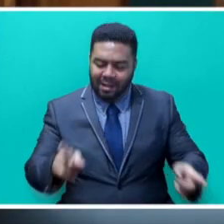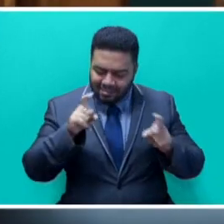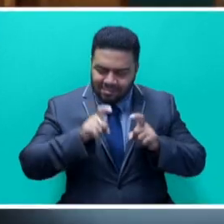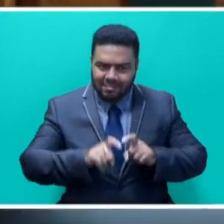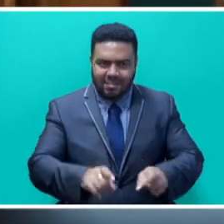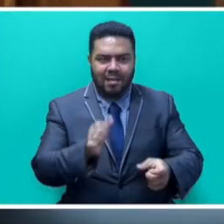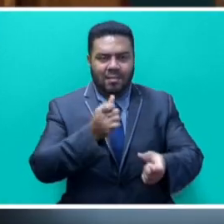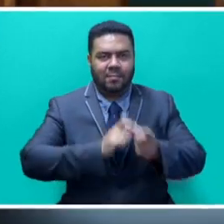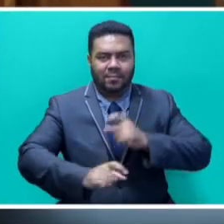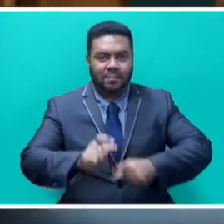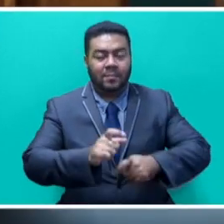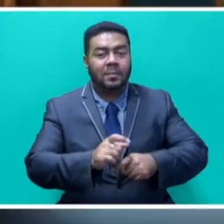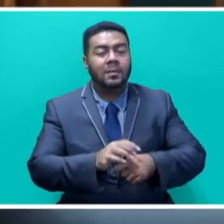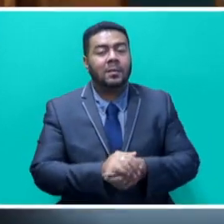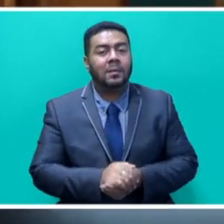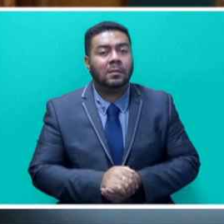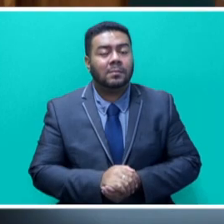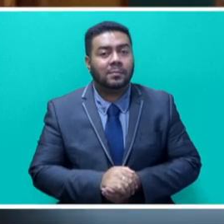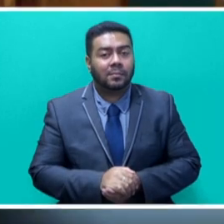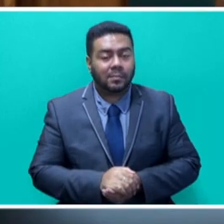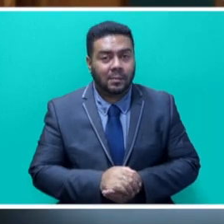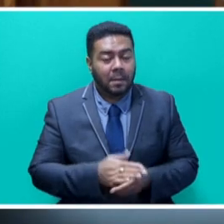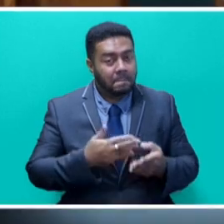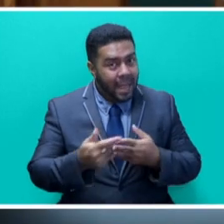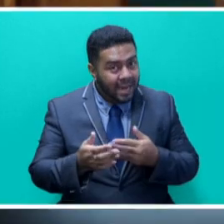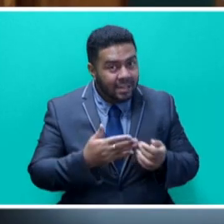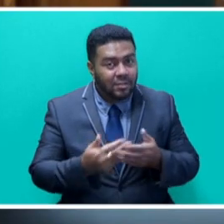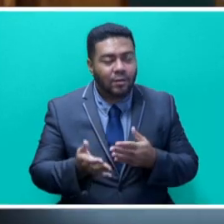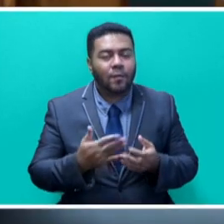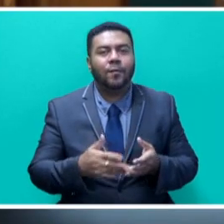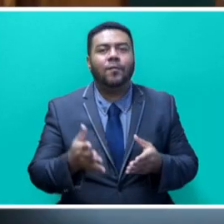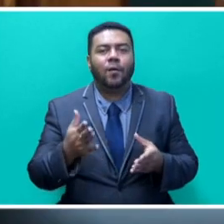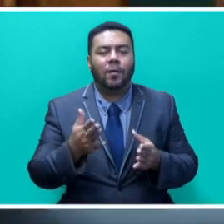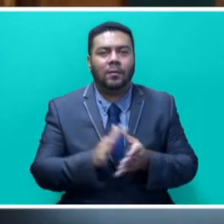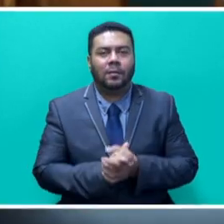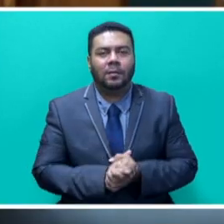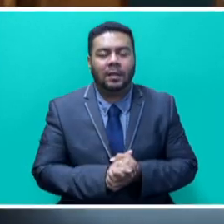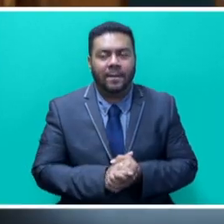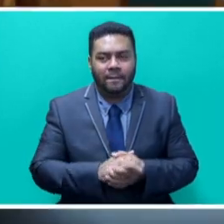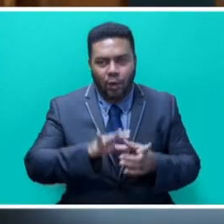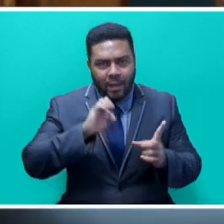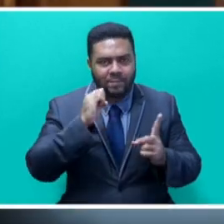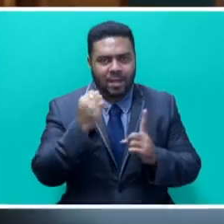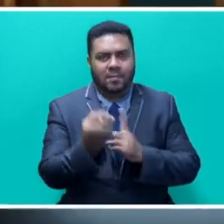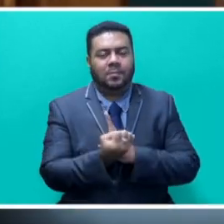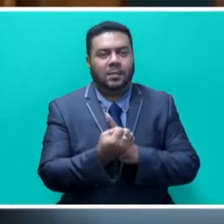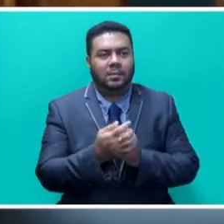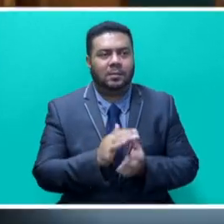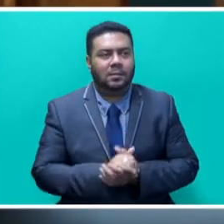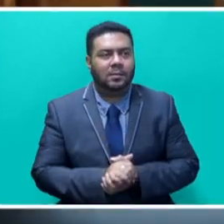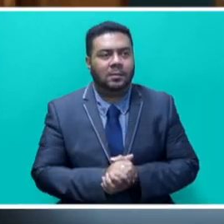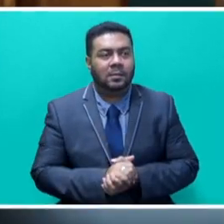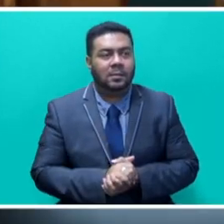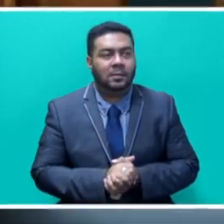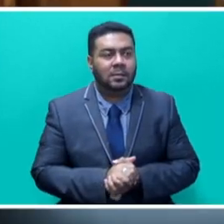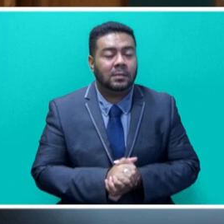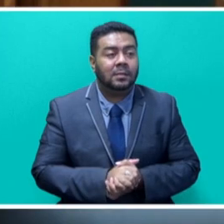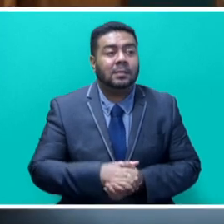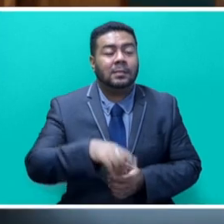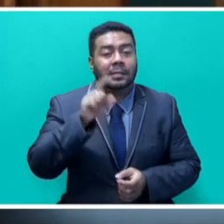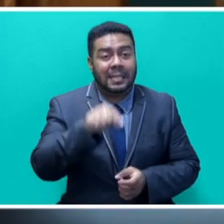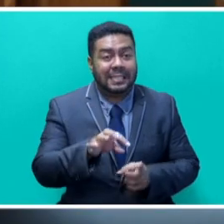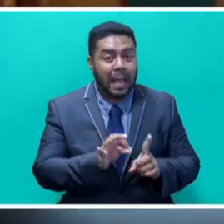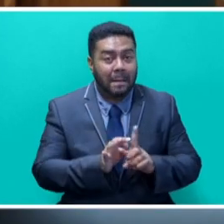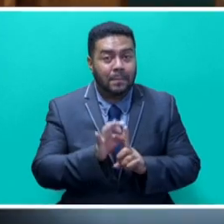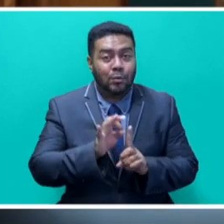managed for the long term with minimal impact on our environment. These